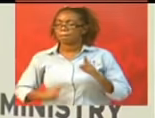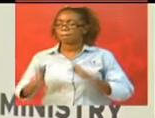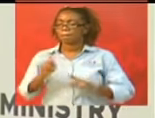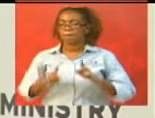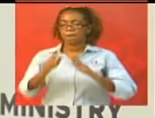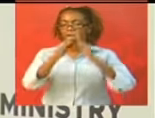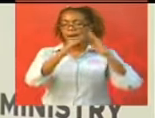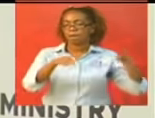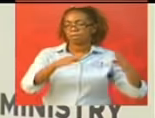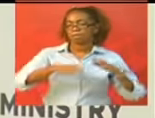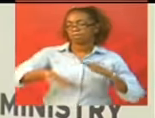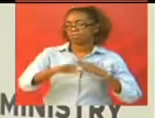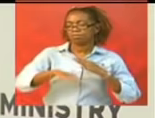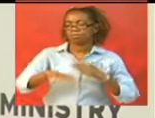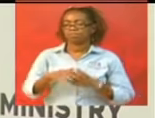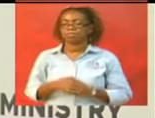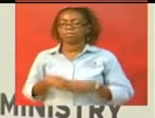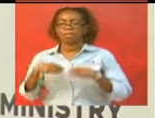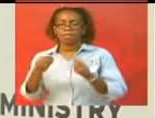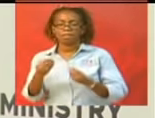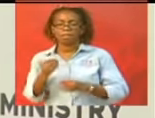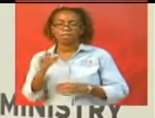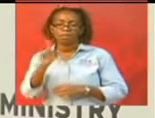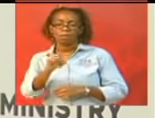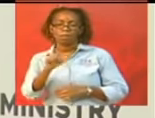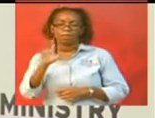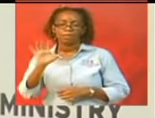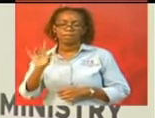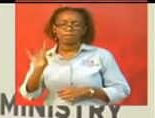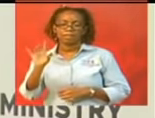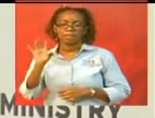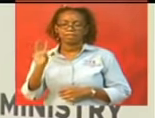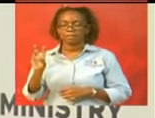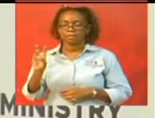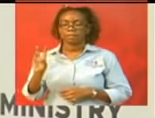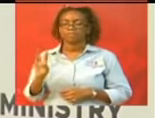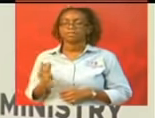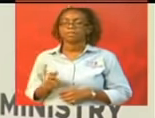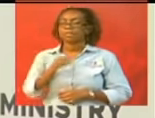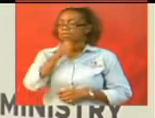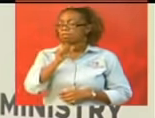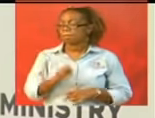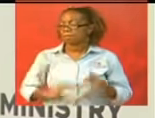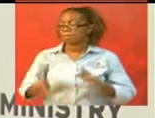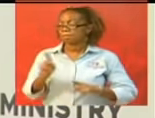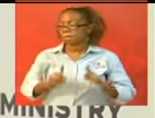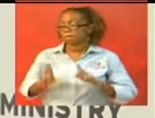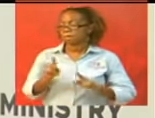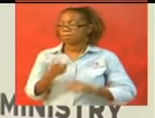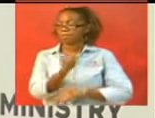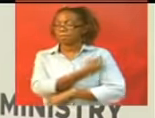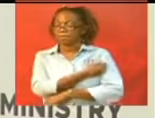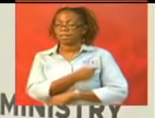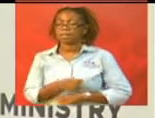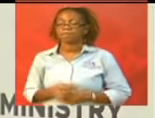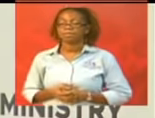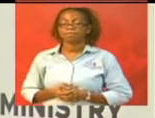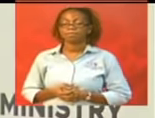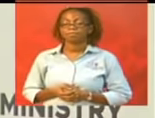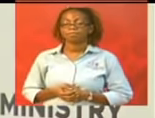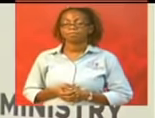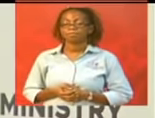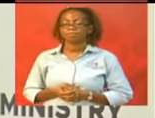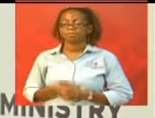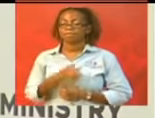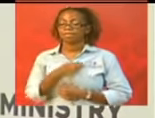3 days would have been 176 doses. Second doses vaccinations administered Sinopharm